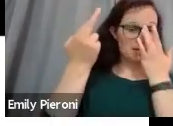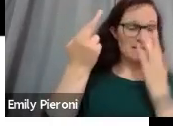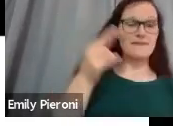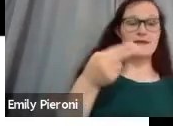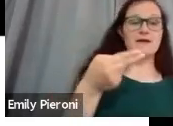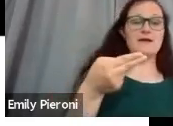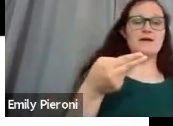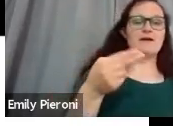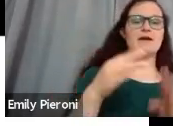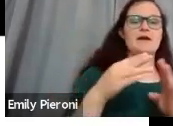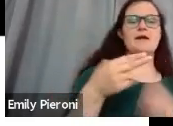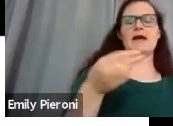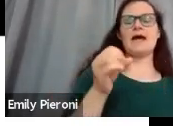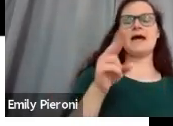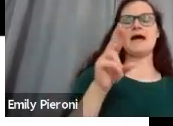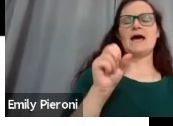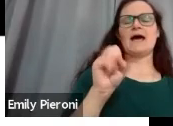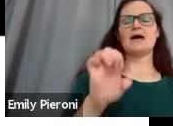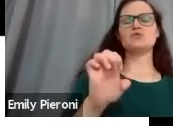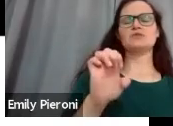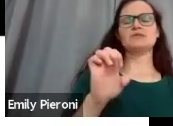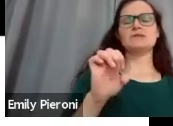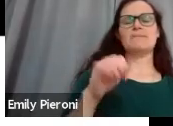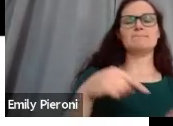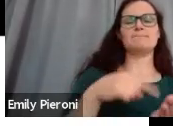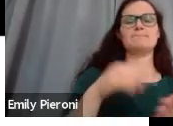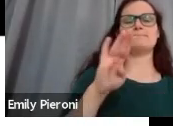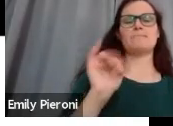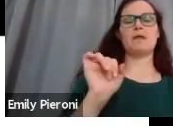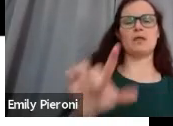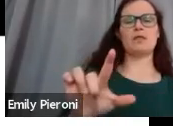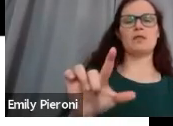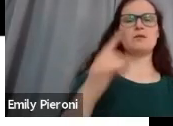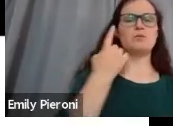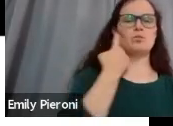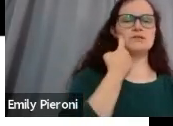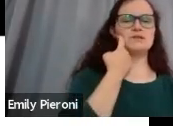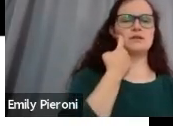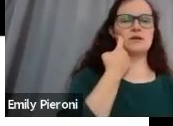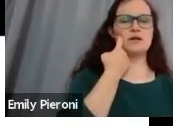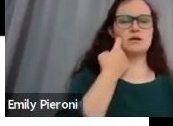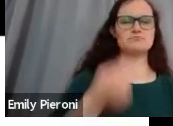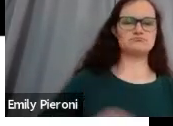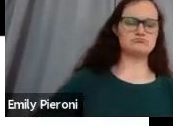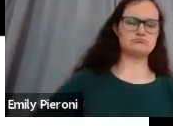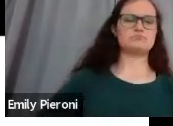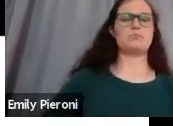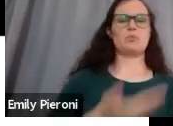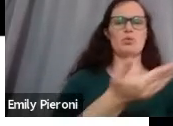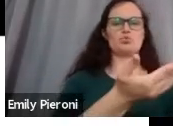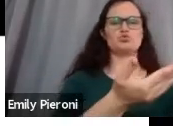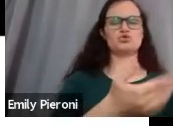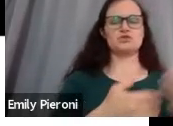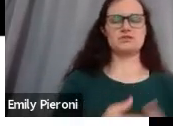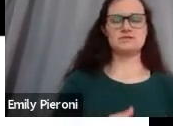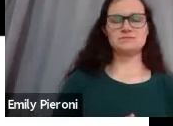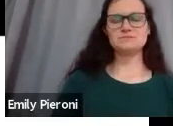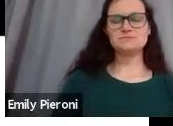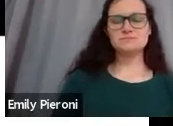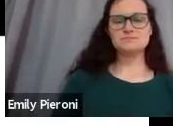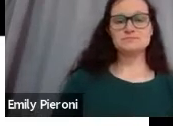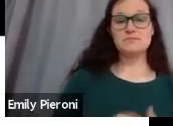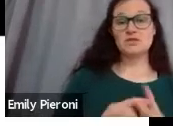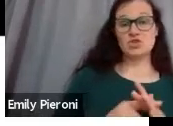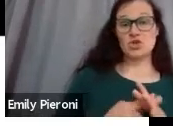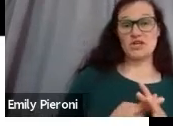next slide, if you can go to that. You want me to? And which came out in